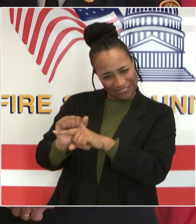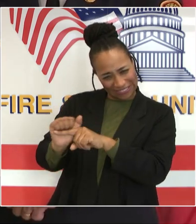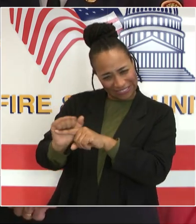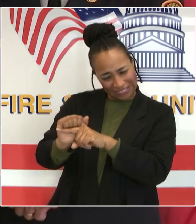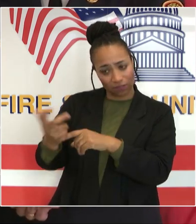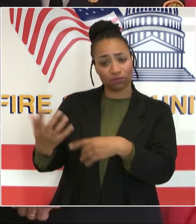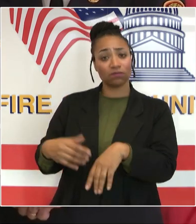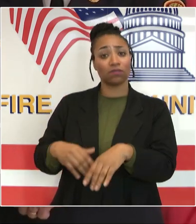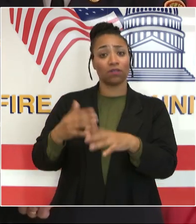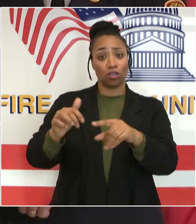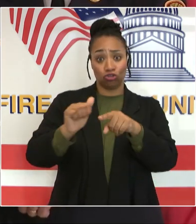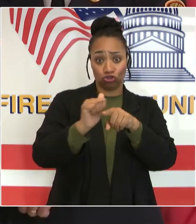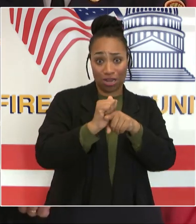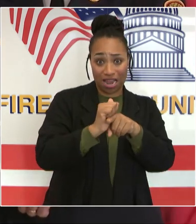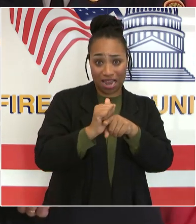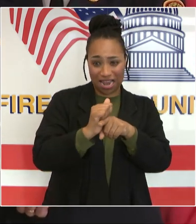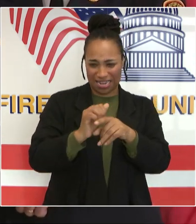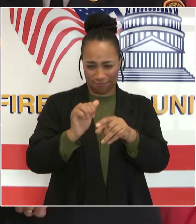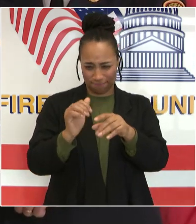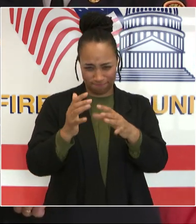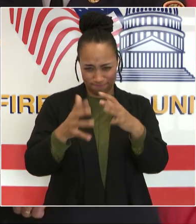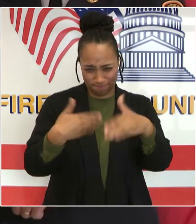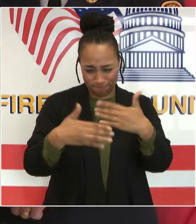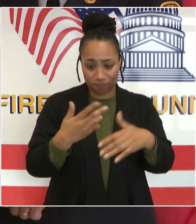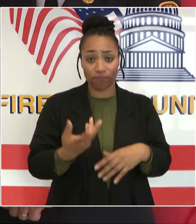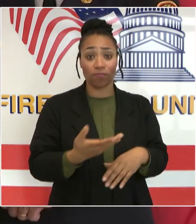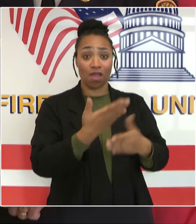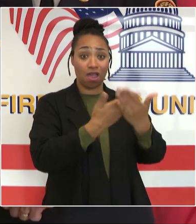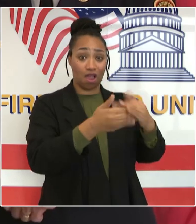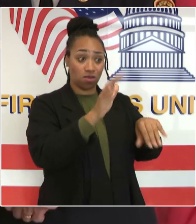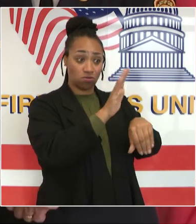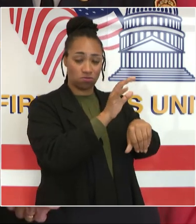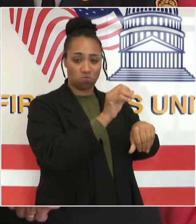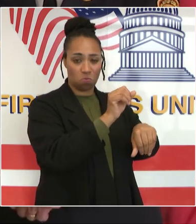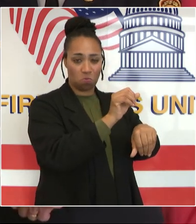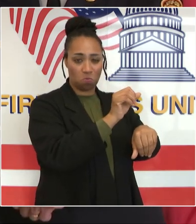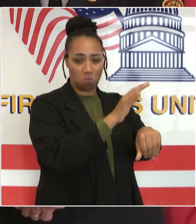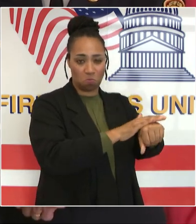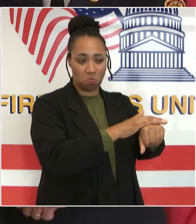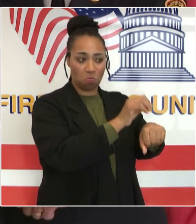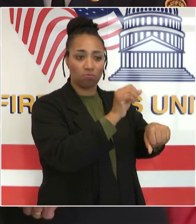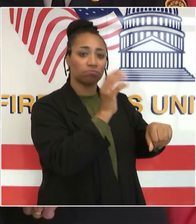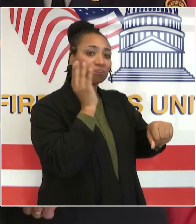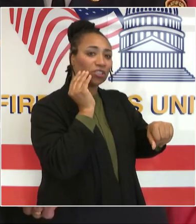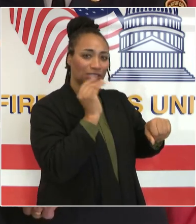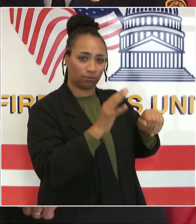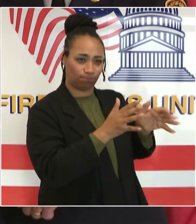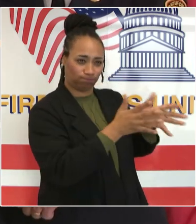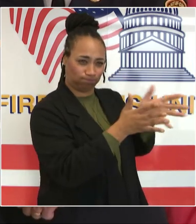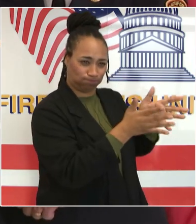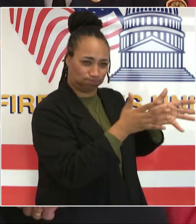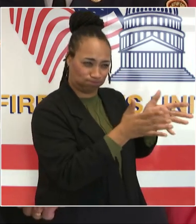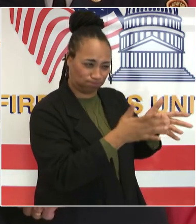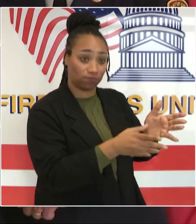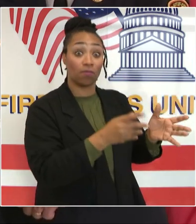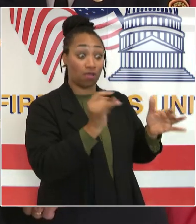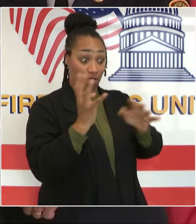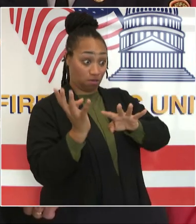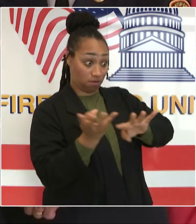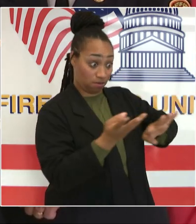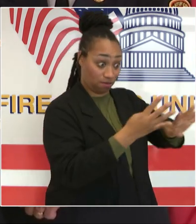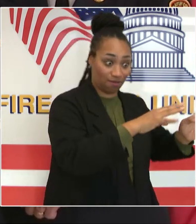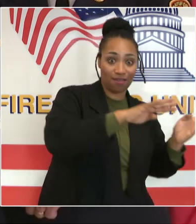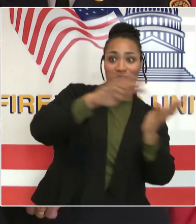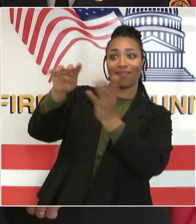our lead clinical partner, Howard University Hospital. Students will explore topics such as advanced life support,